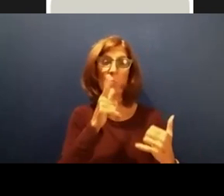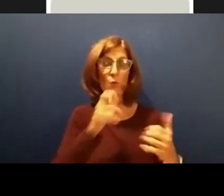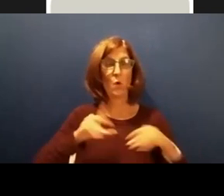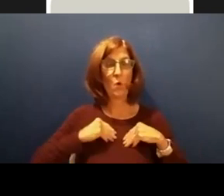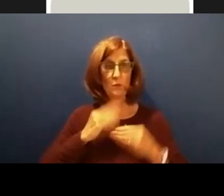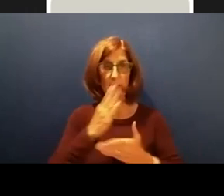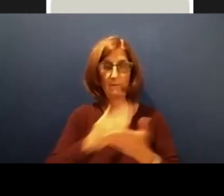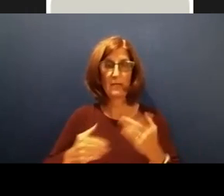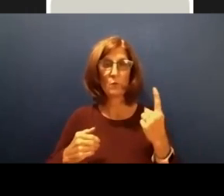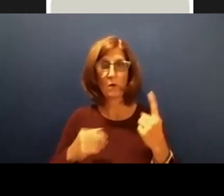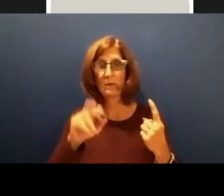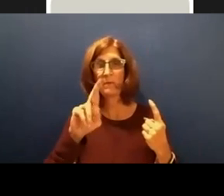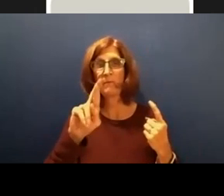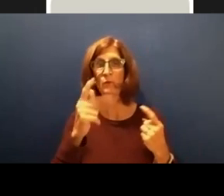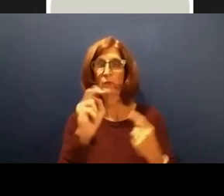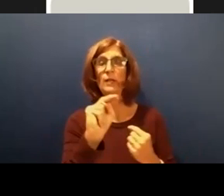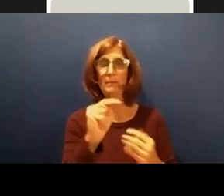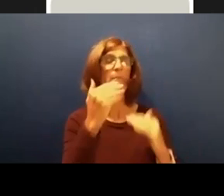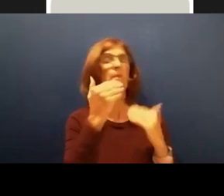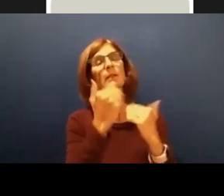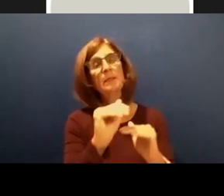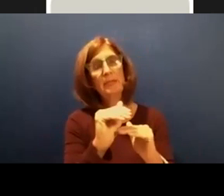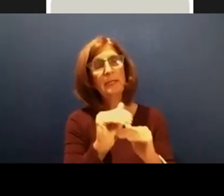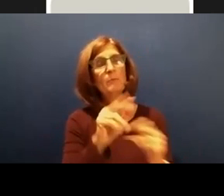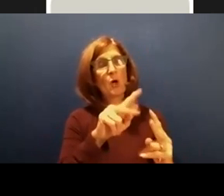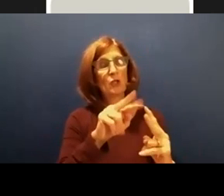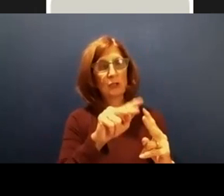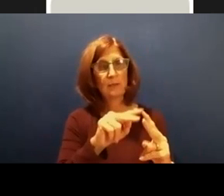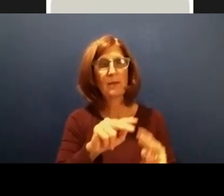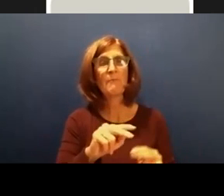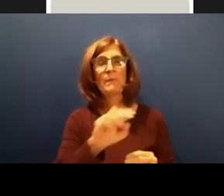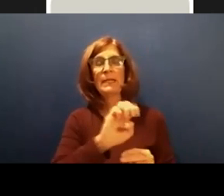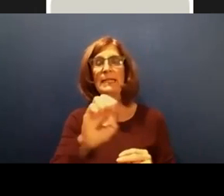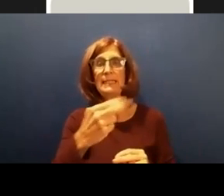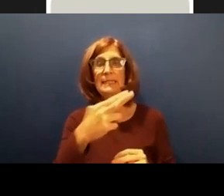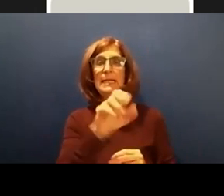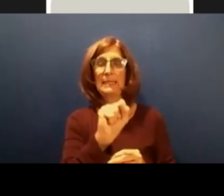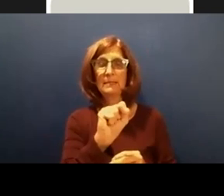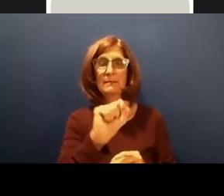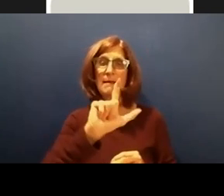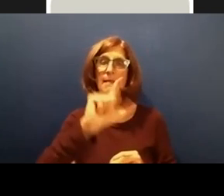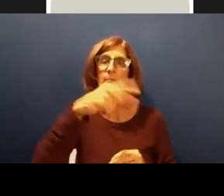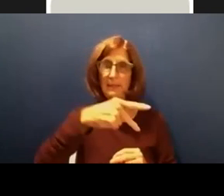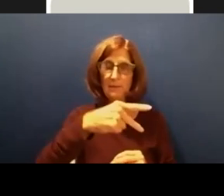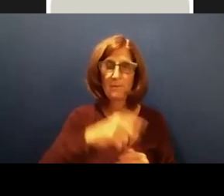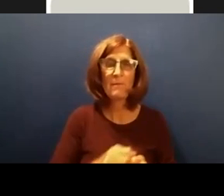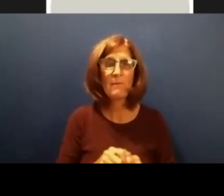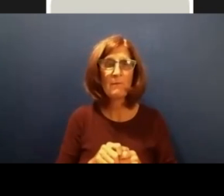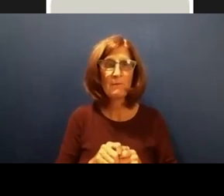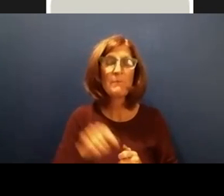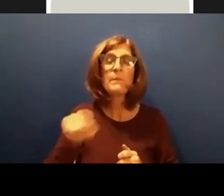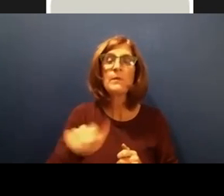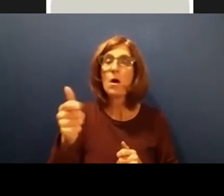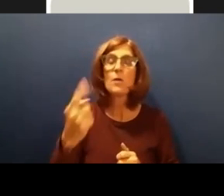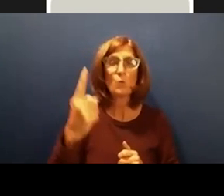1 Regen is a limited partnership called East Hills LP. A new limited partnership, Prestigious Hills LP, is created